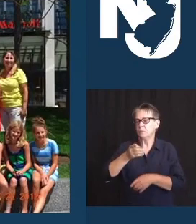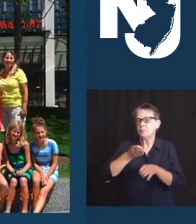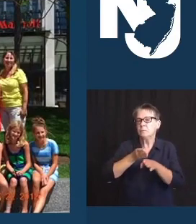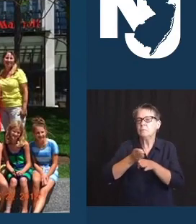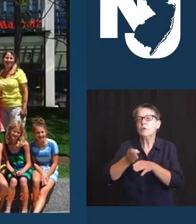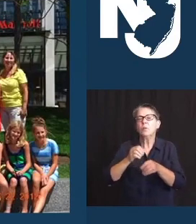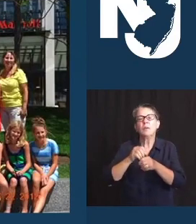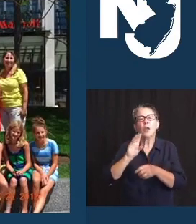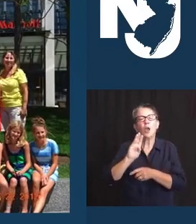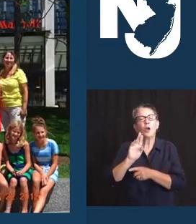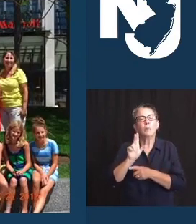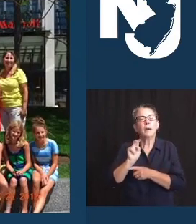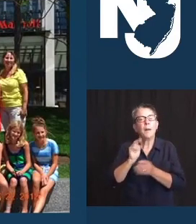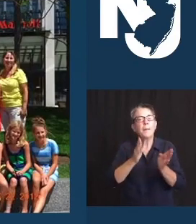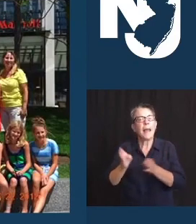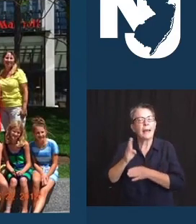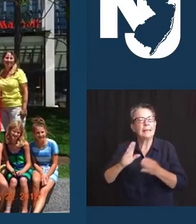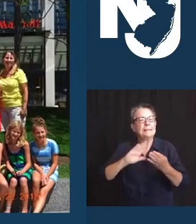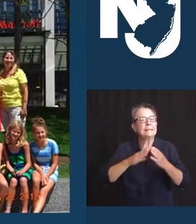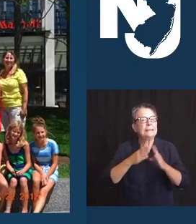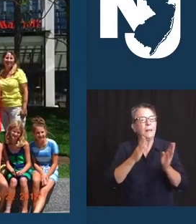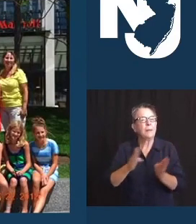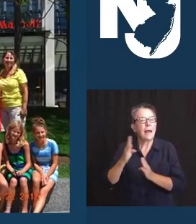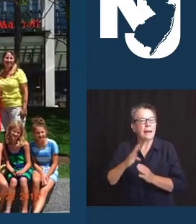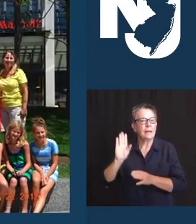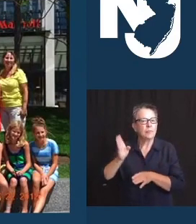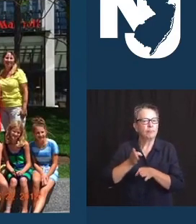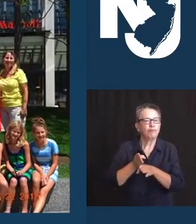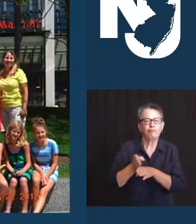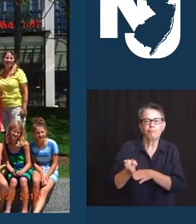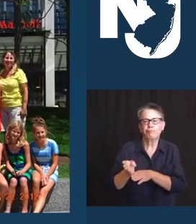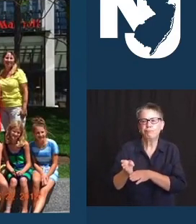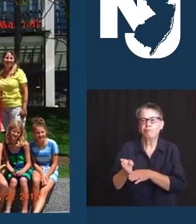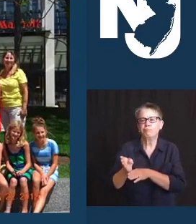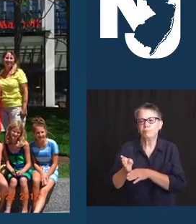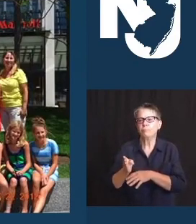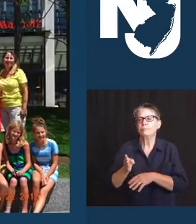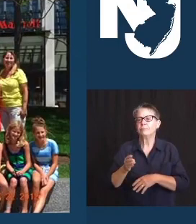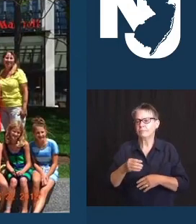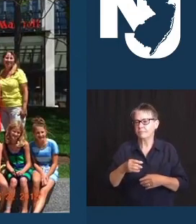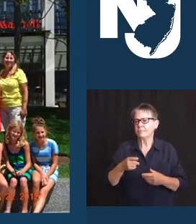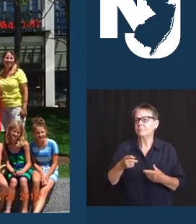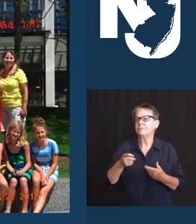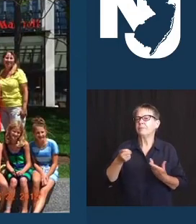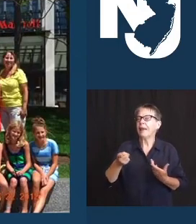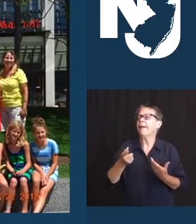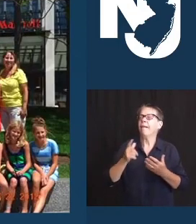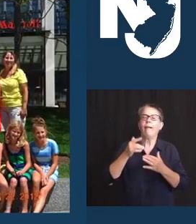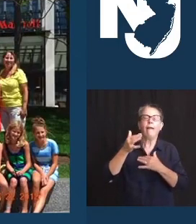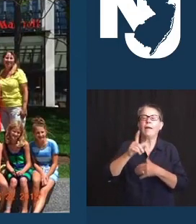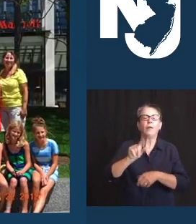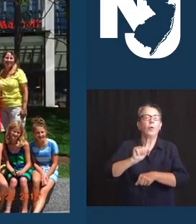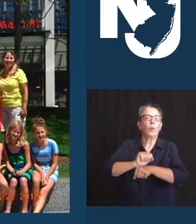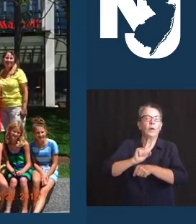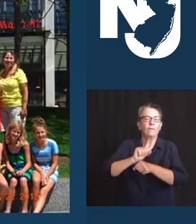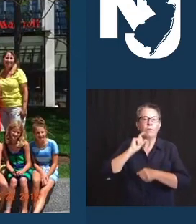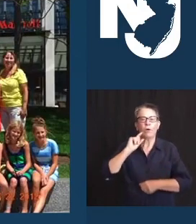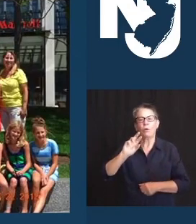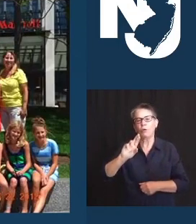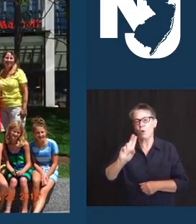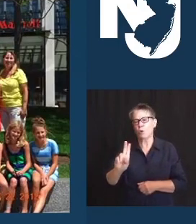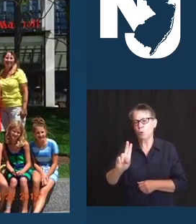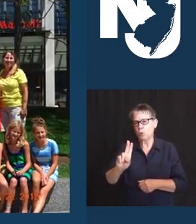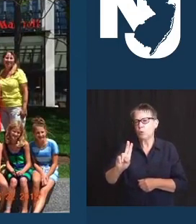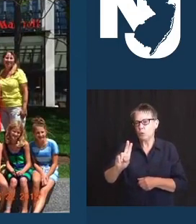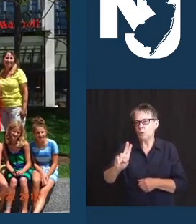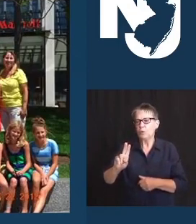County Agricultural Agent at the Rutgers Cooperative Extension, helping commercial vegetable growers in Bergen, Essex, Morris, and